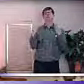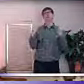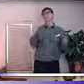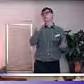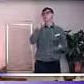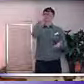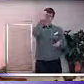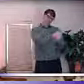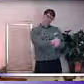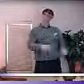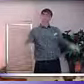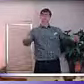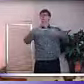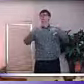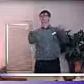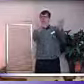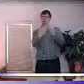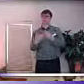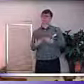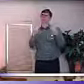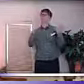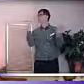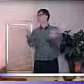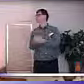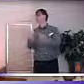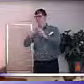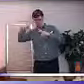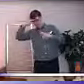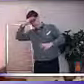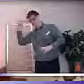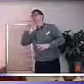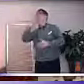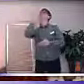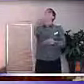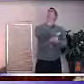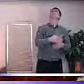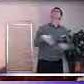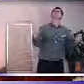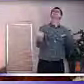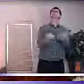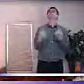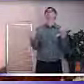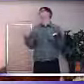required, for you are being given this opportunity of glimpsing the truth